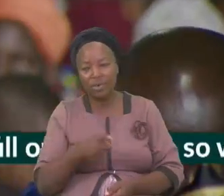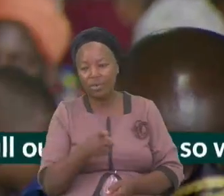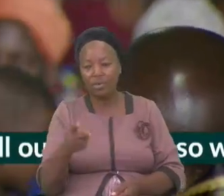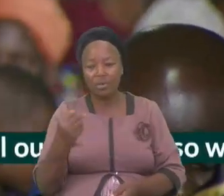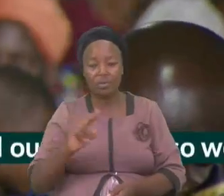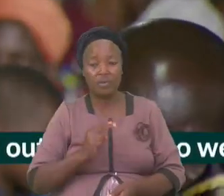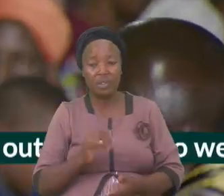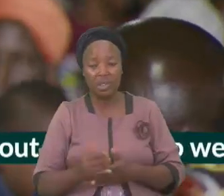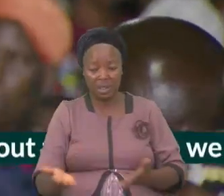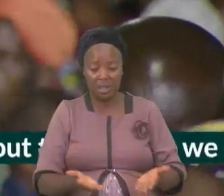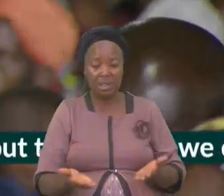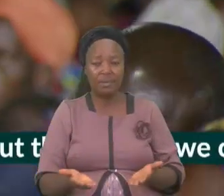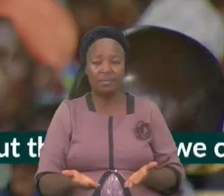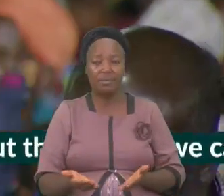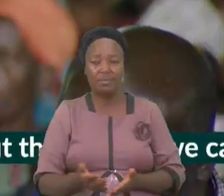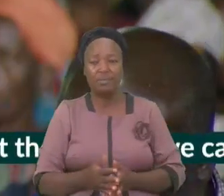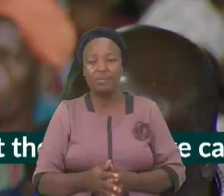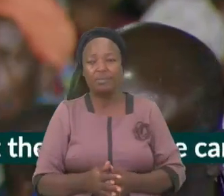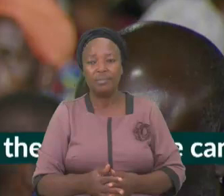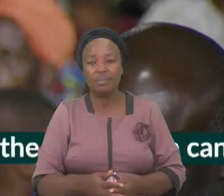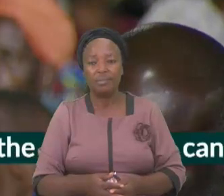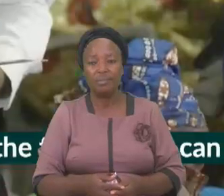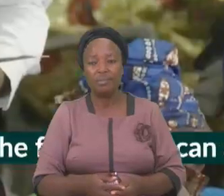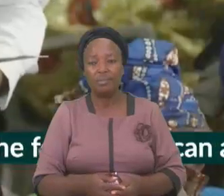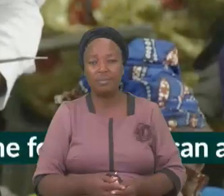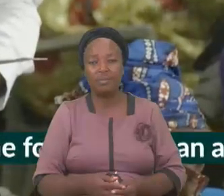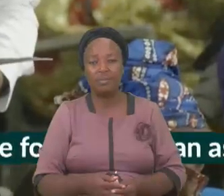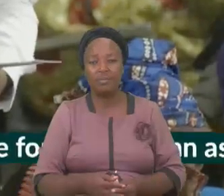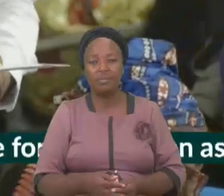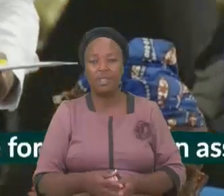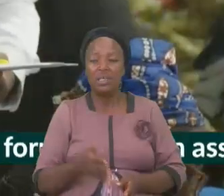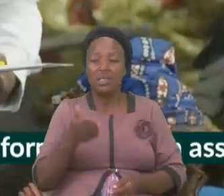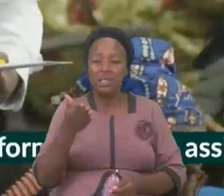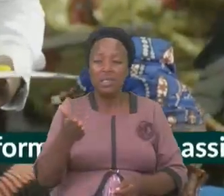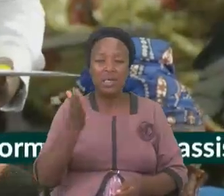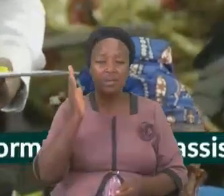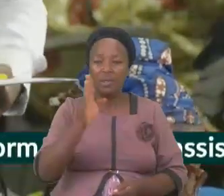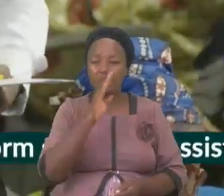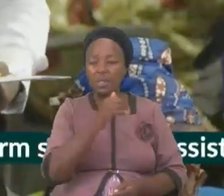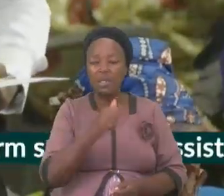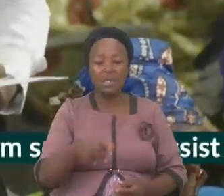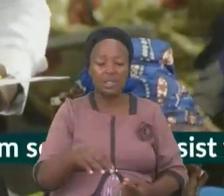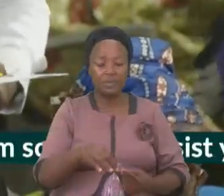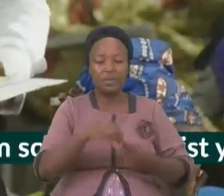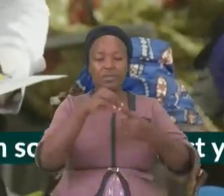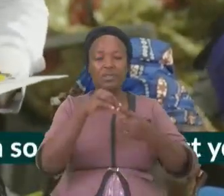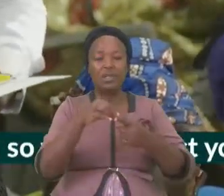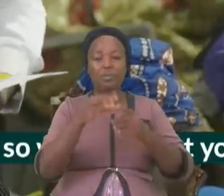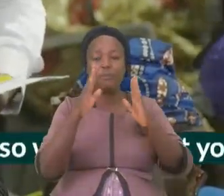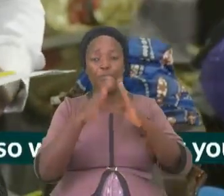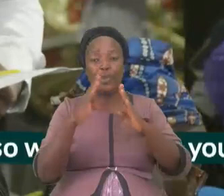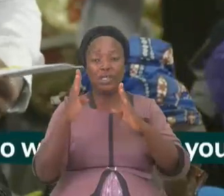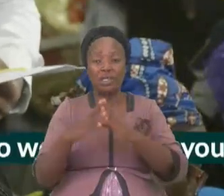there will be a special meeting, Lunch Hour with Jesus, for all those who gave their